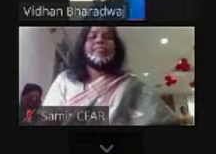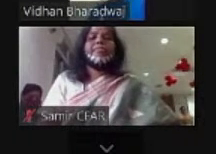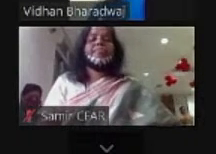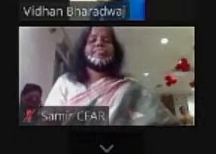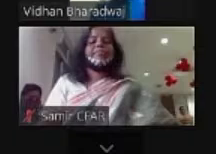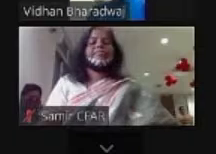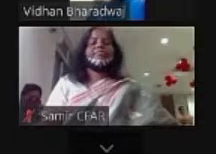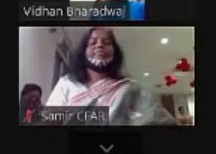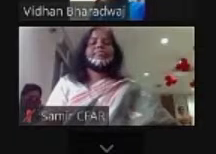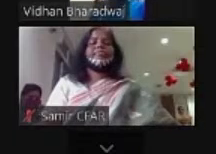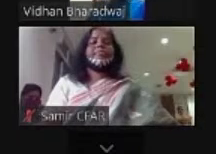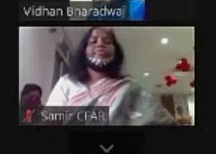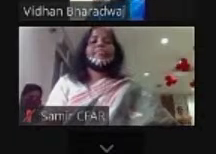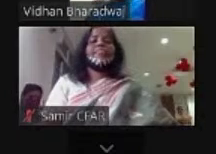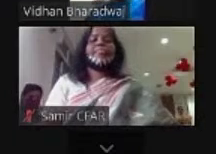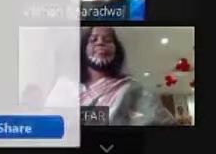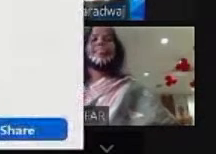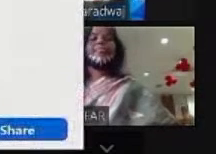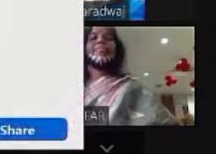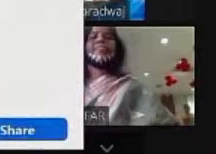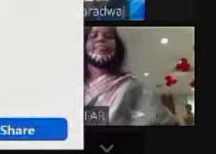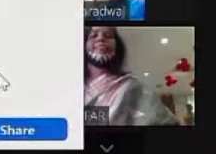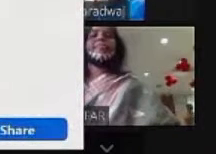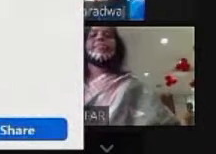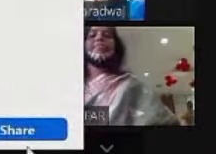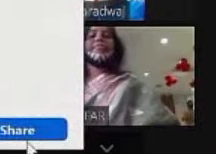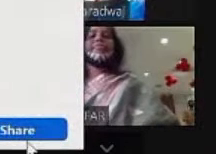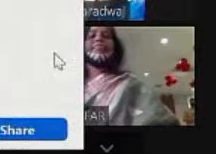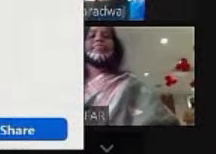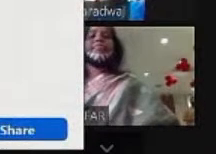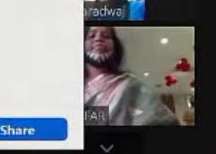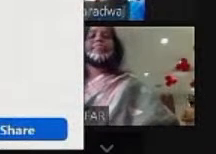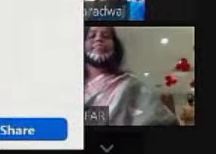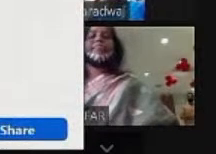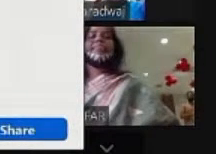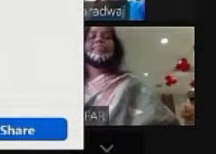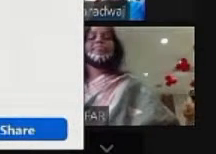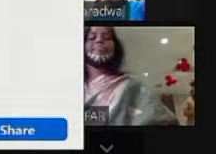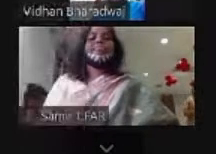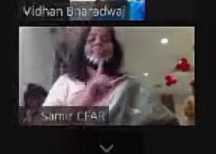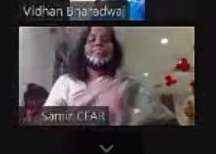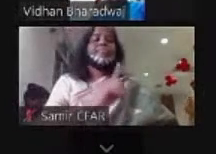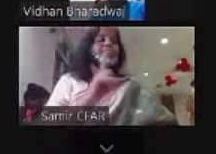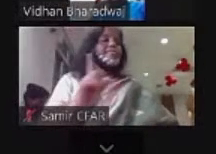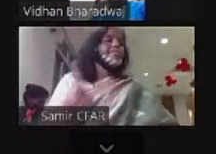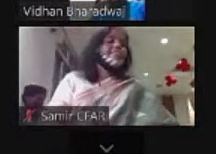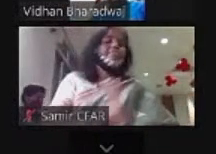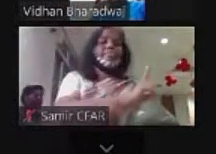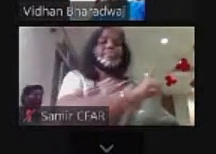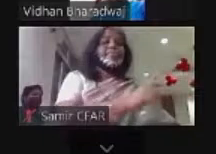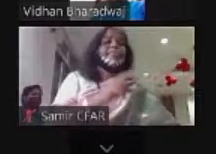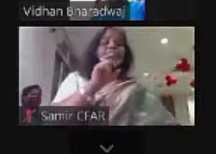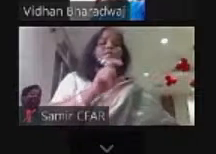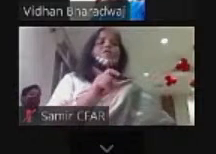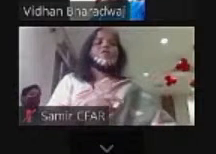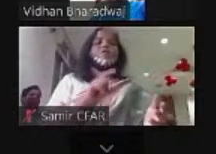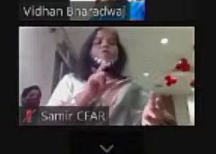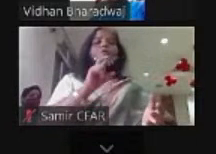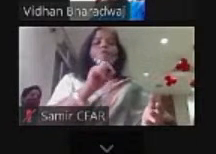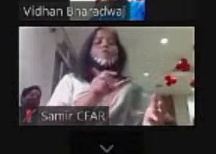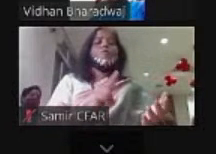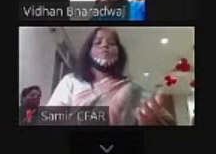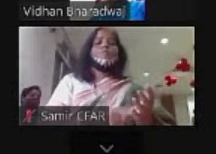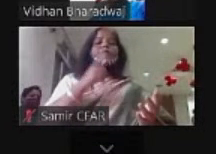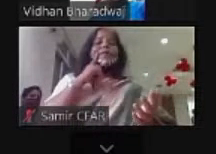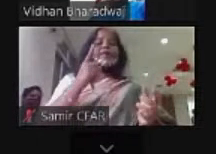Hence, those who are blind, it's very important that any escort or any assistance on those lines are